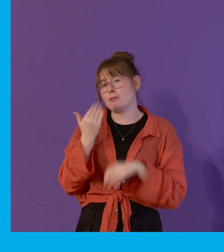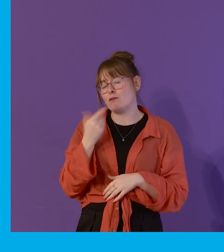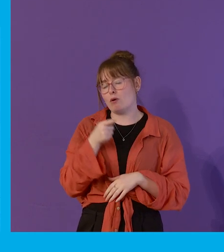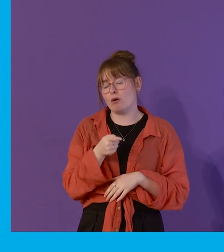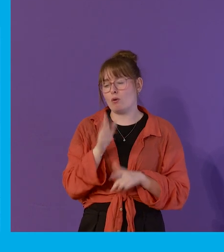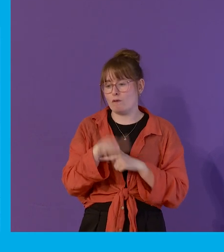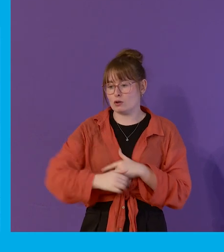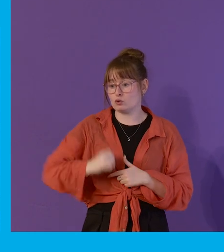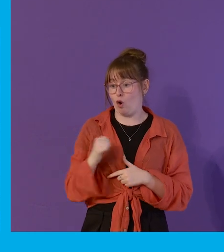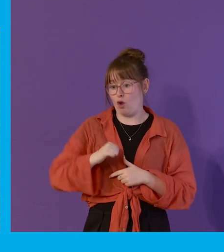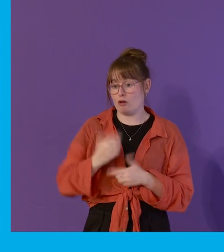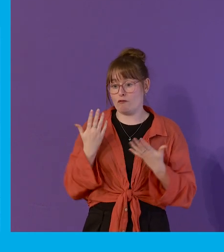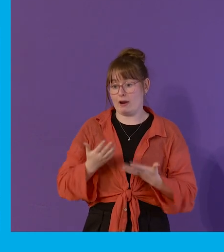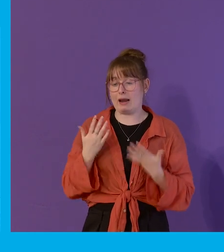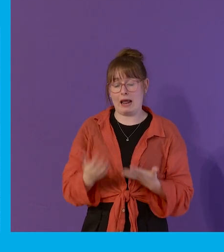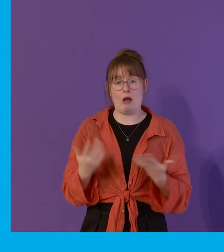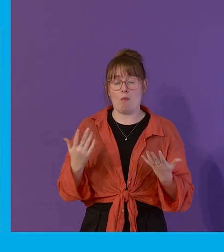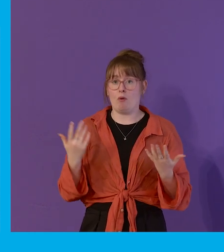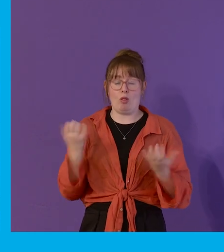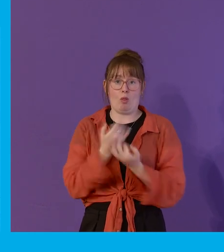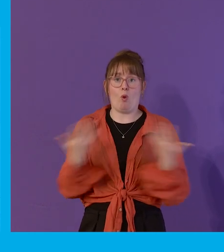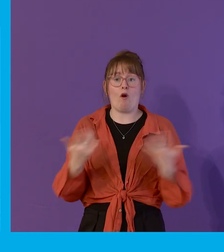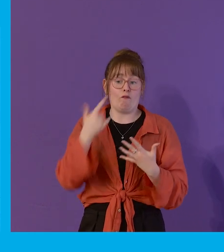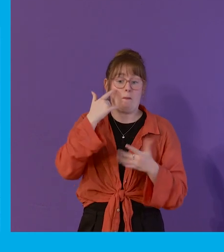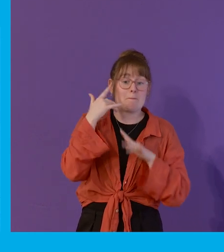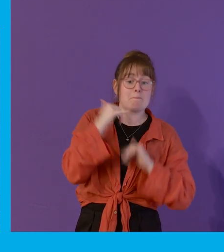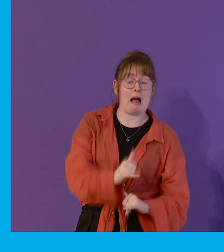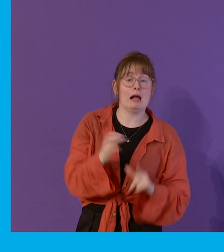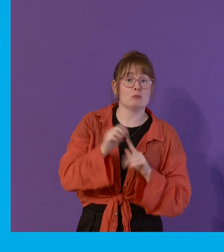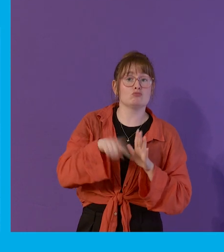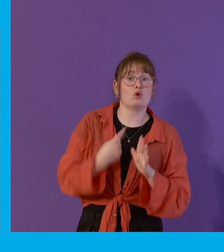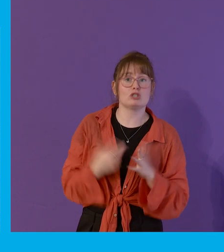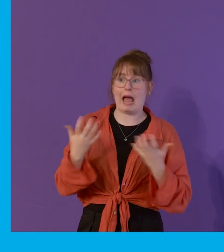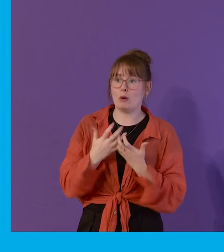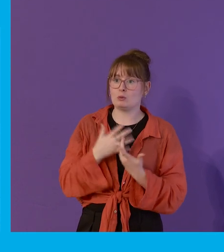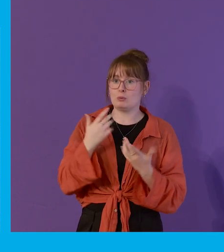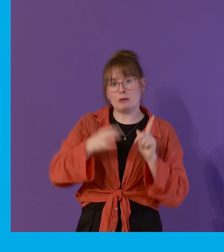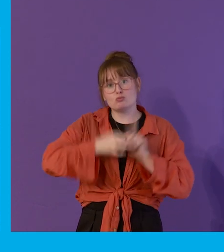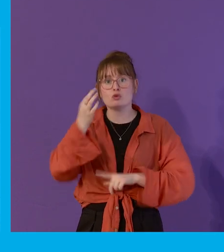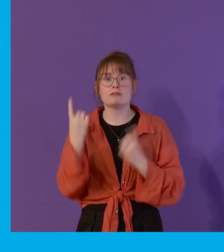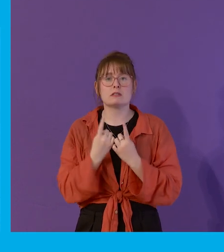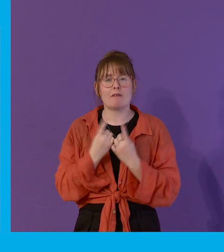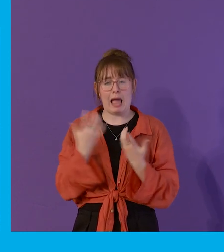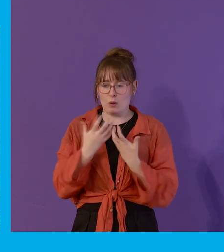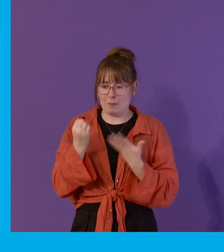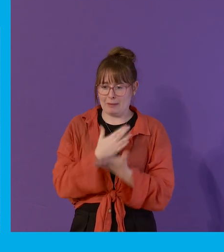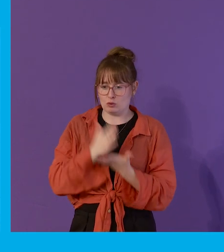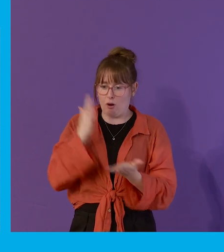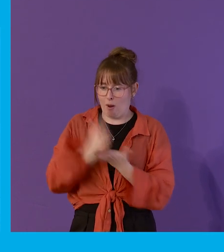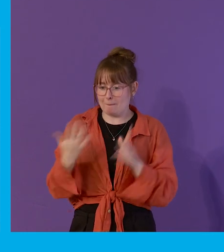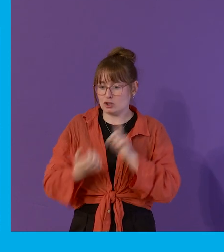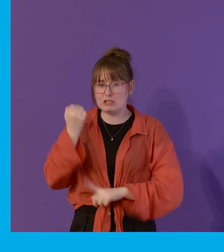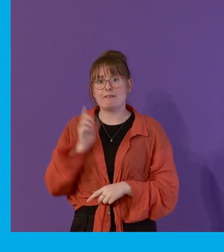about the fact that Scotland is awash with all these pilot projects, but how do we scale this kind of thing up? So, but maybe you want to come back